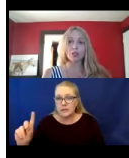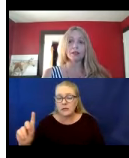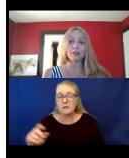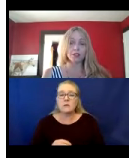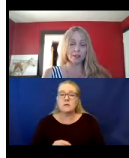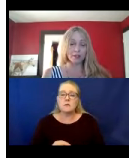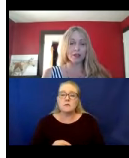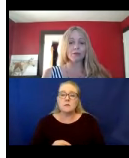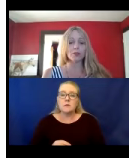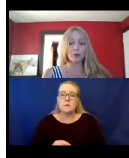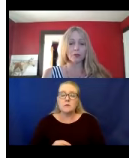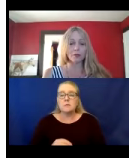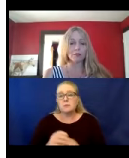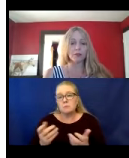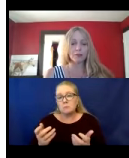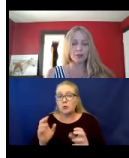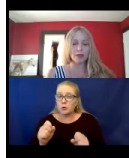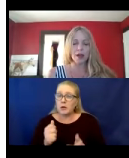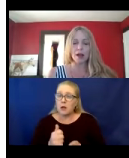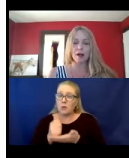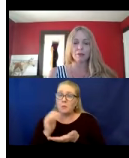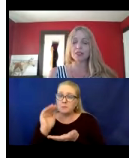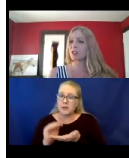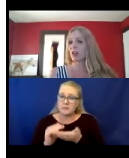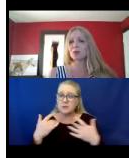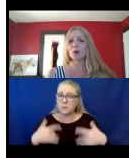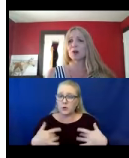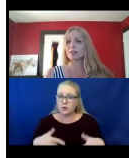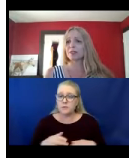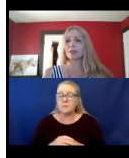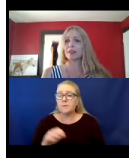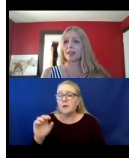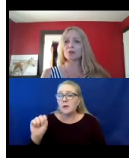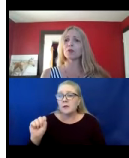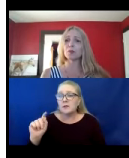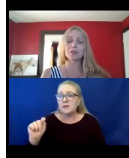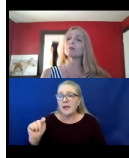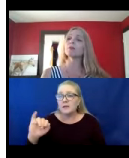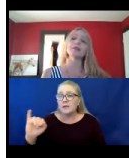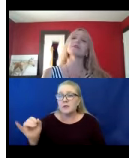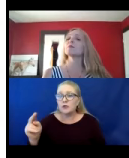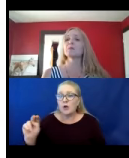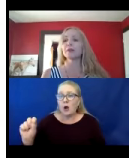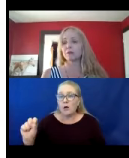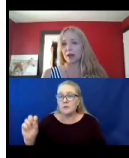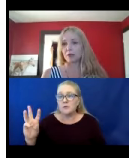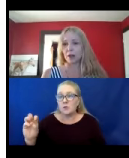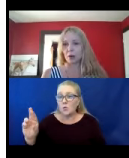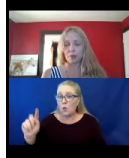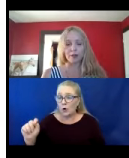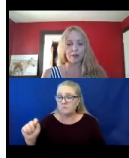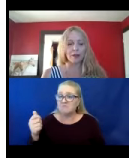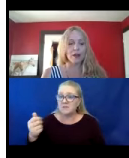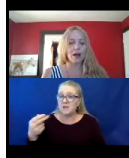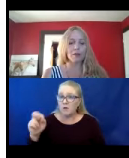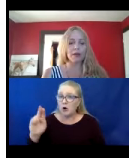cause some challenges and could help support those symptoms. St. John's wort is a natural herbal supplement that some people have found help